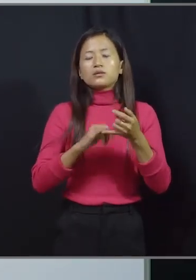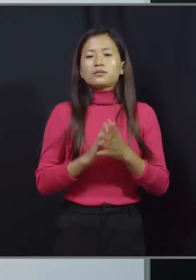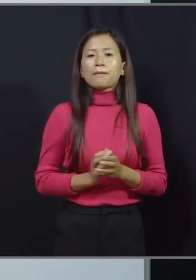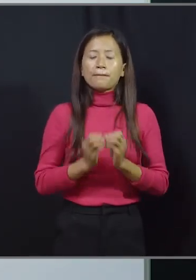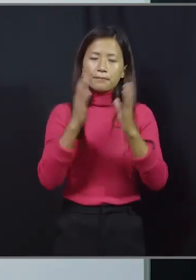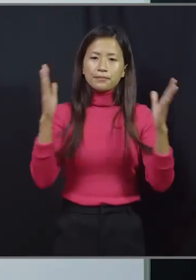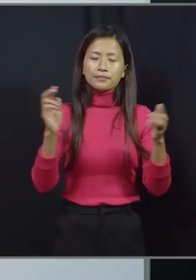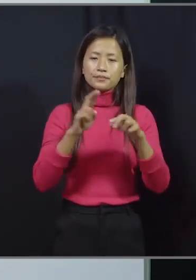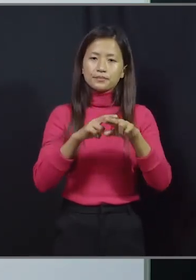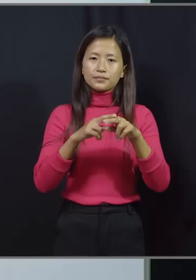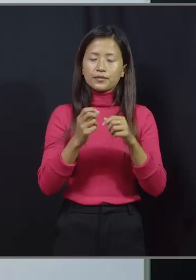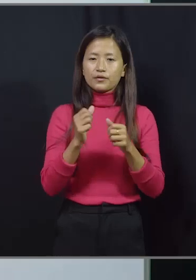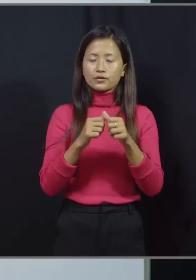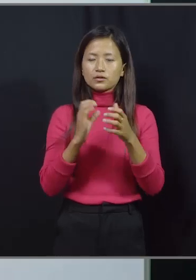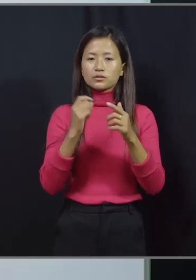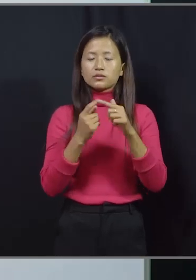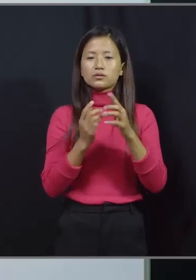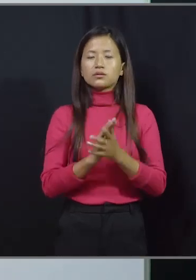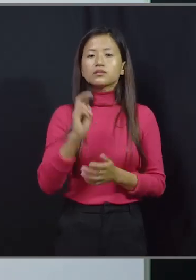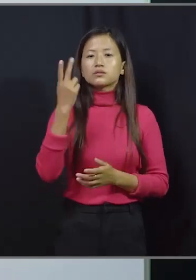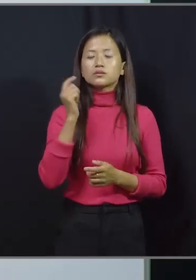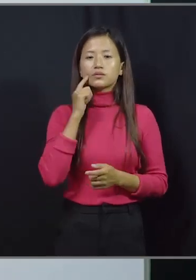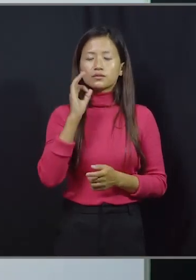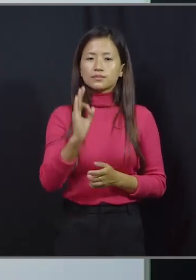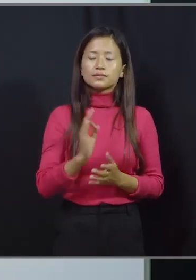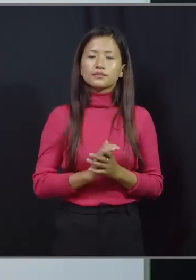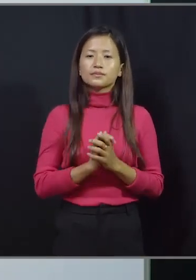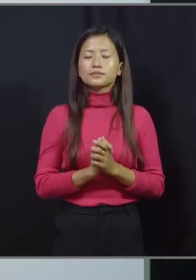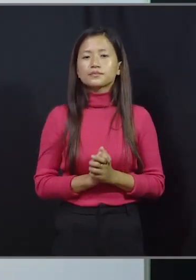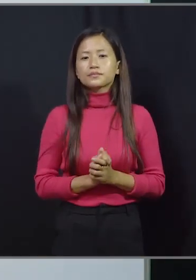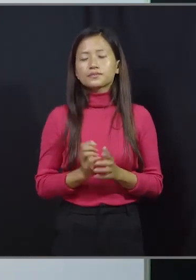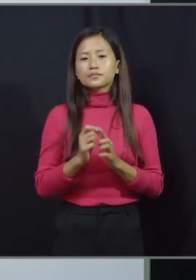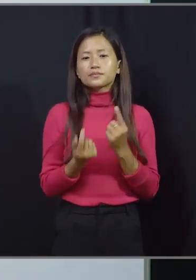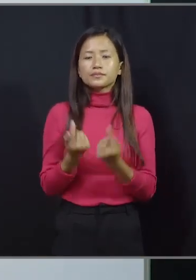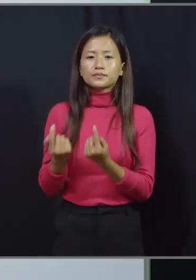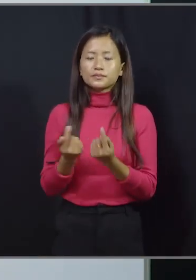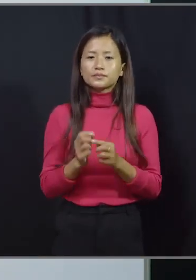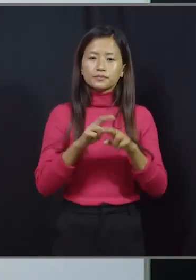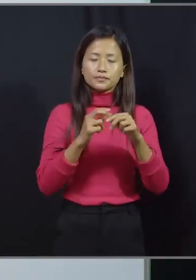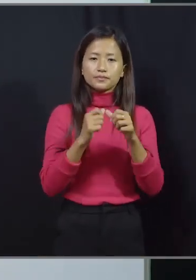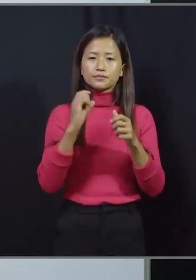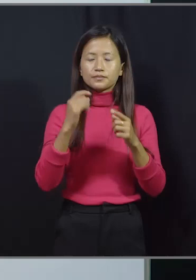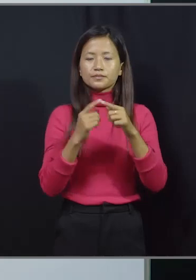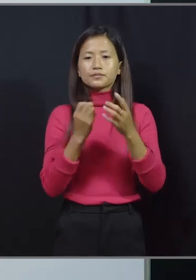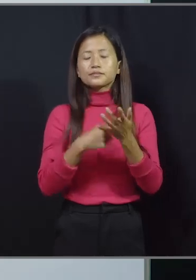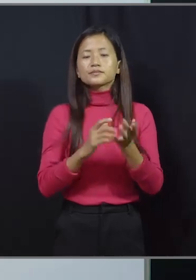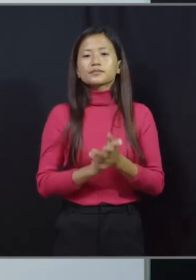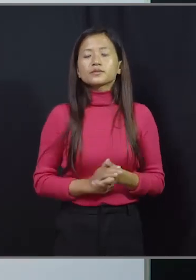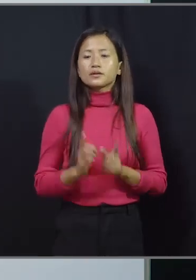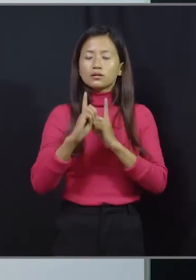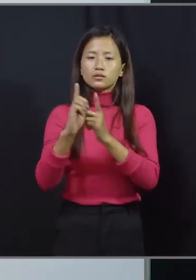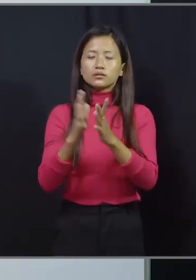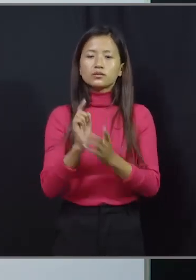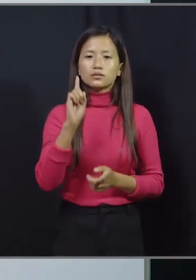but here I'm going to discuss two very important political factors that led to the revolt